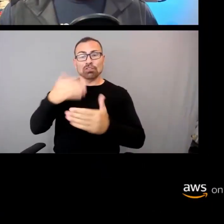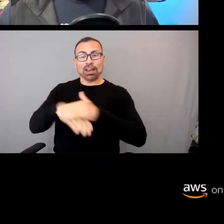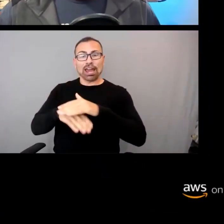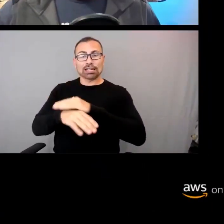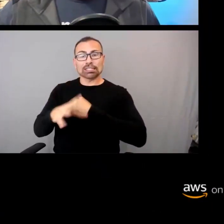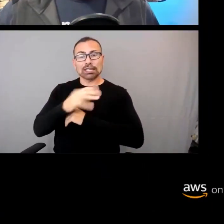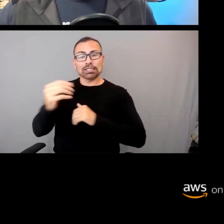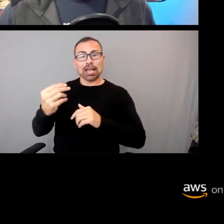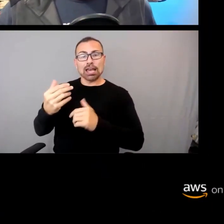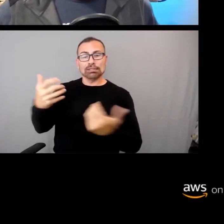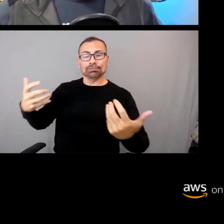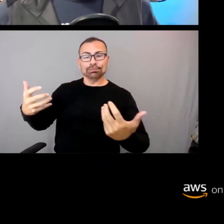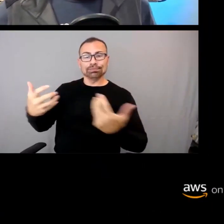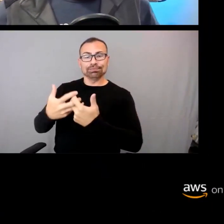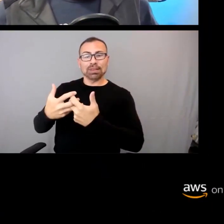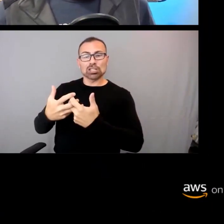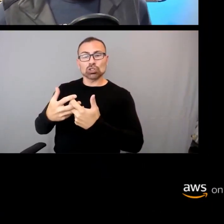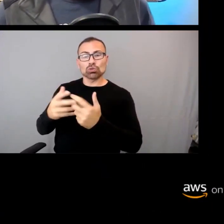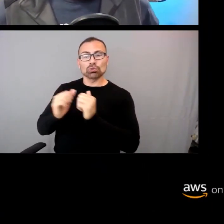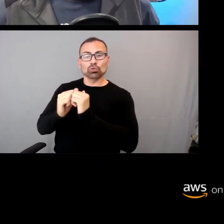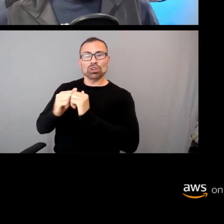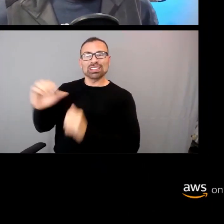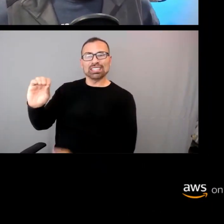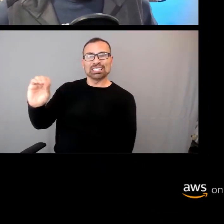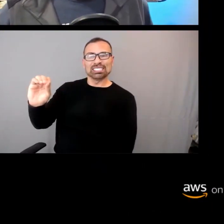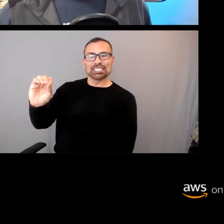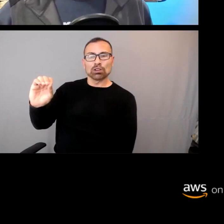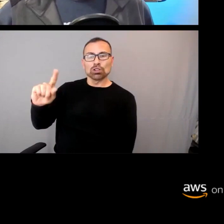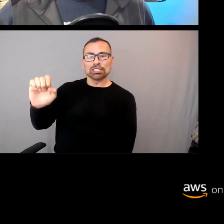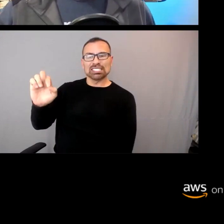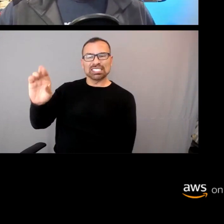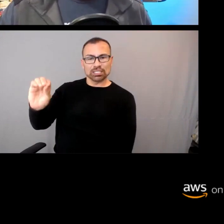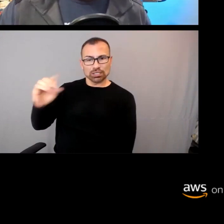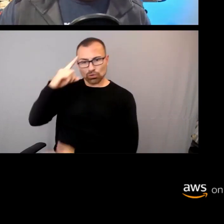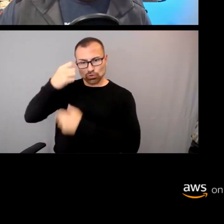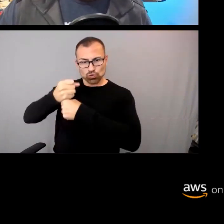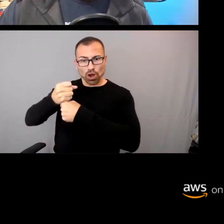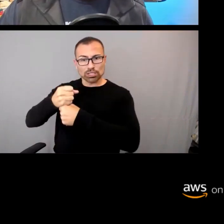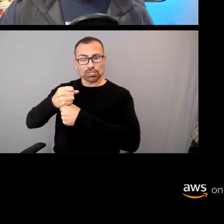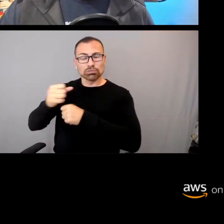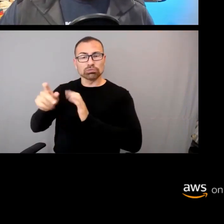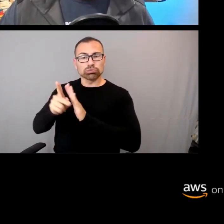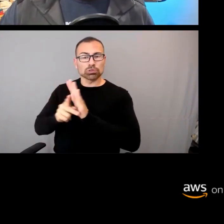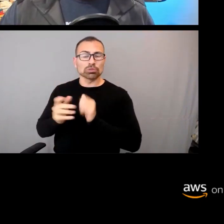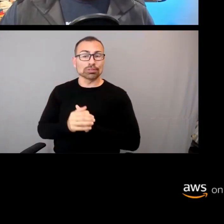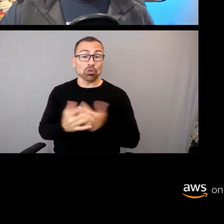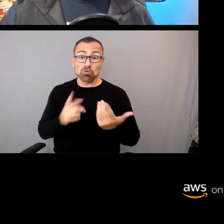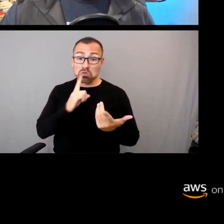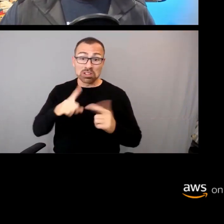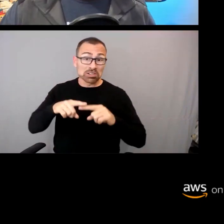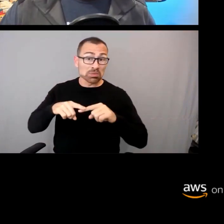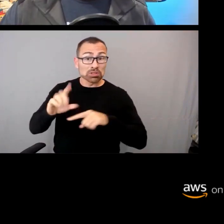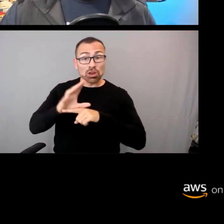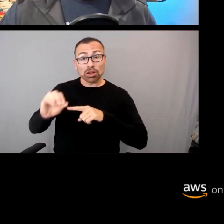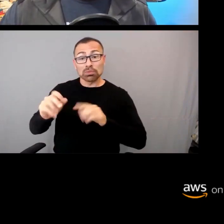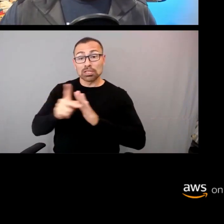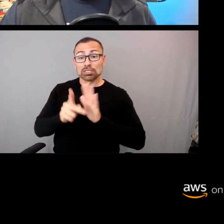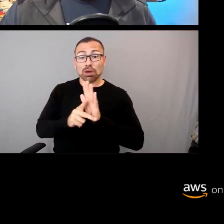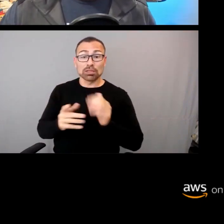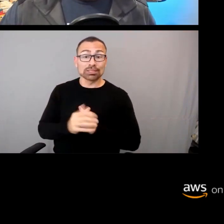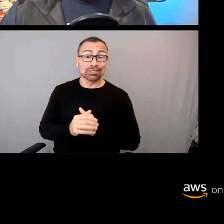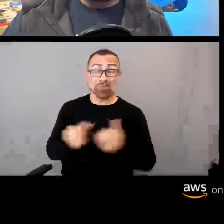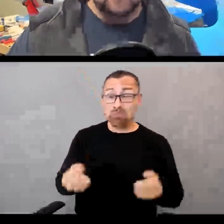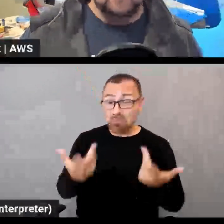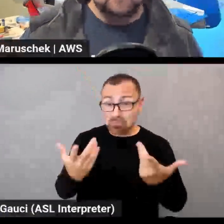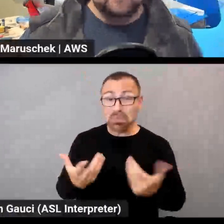principles. So a lot of it does come down to what the company's policy is. Some people are still using VPN, but we see a lot of